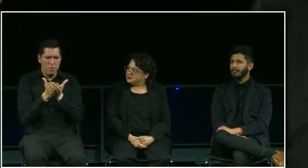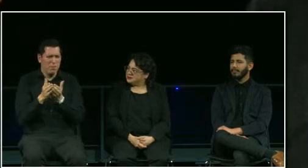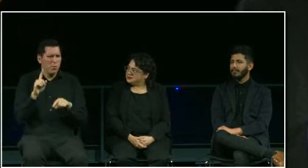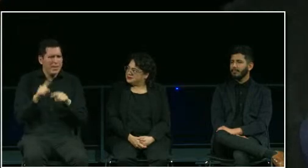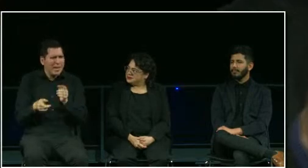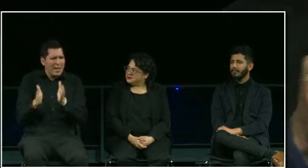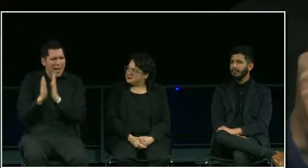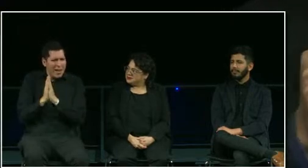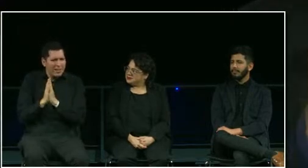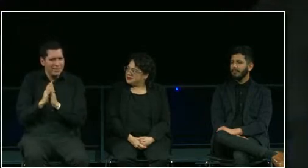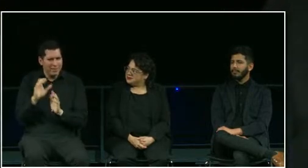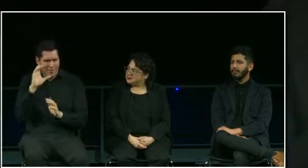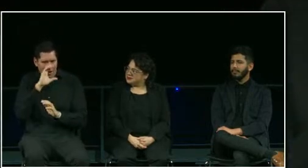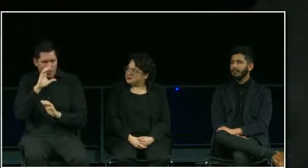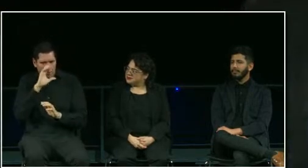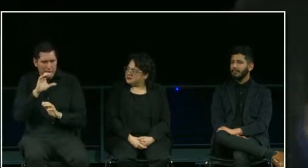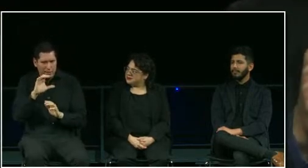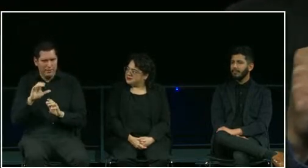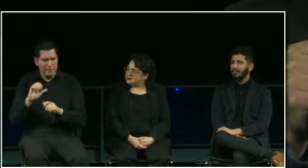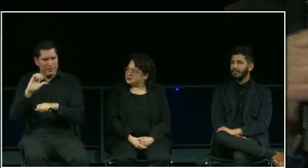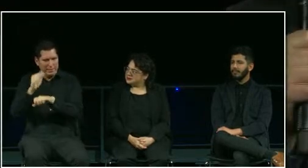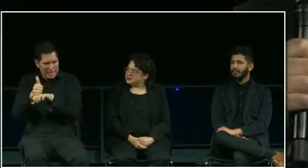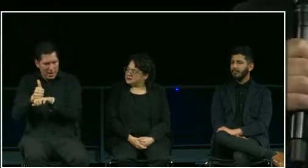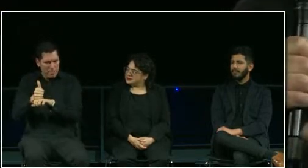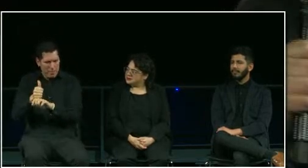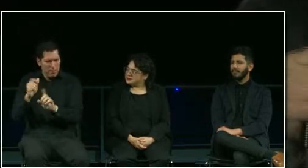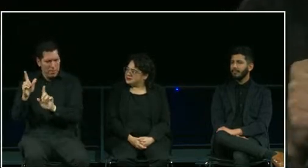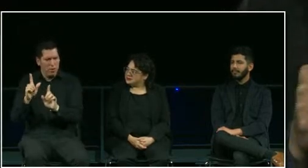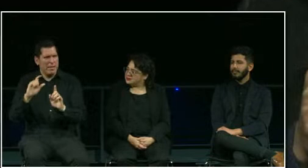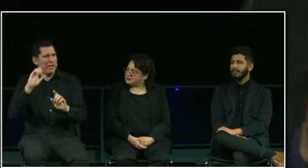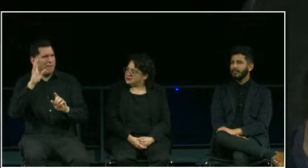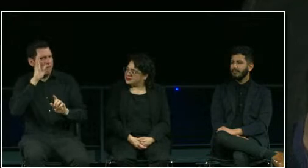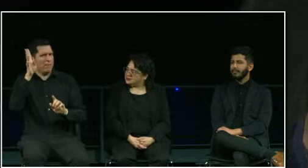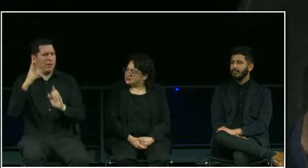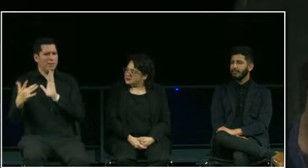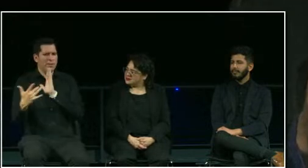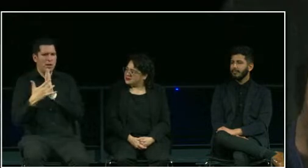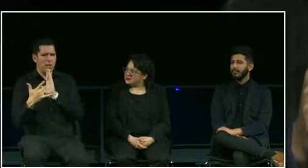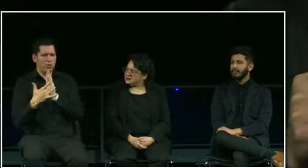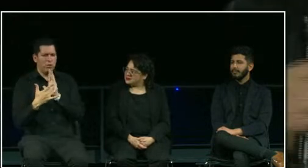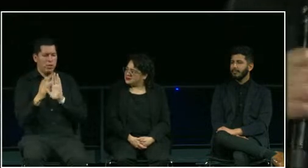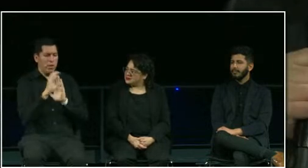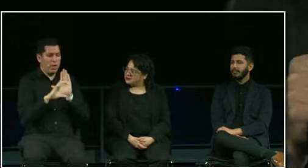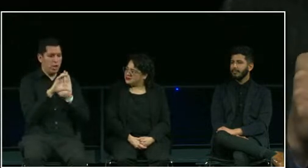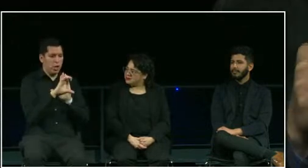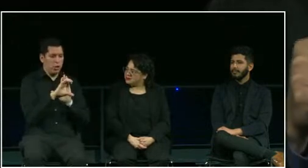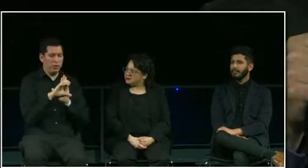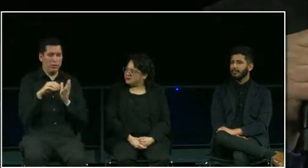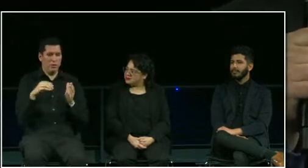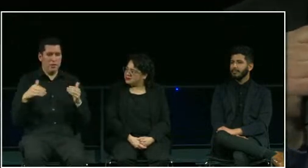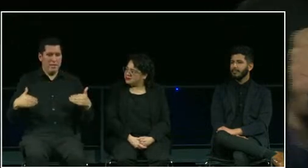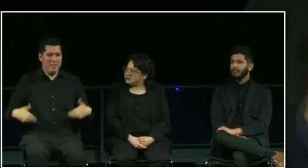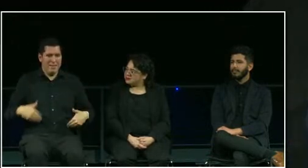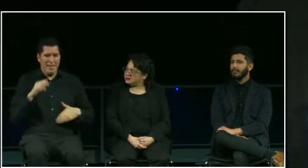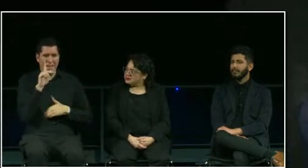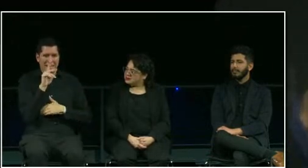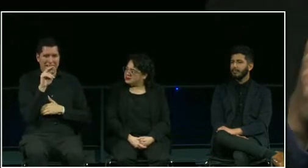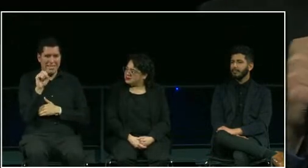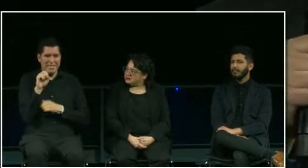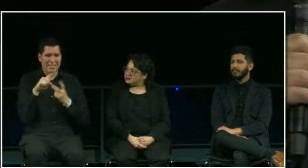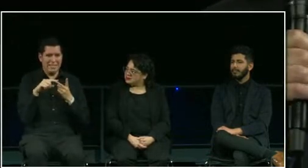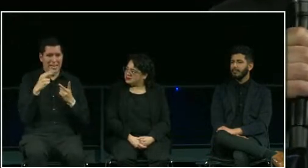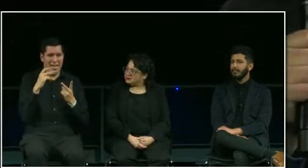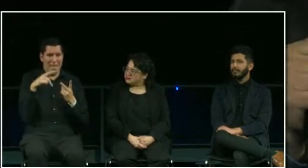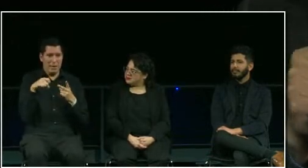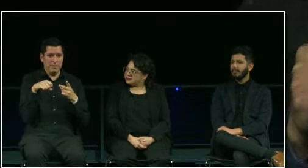to counter-animate that constantly. So they had to work out a technology where the characters, their knees and their hips would always be adjusting to